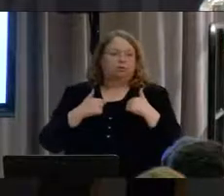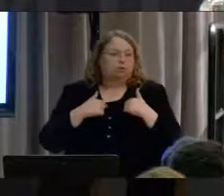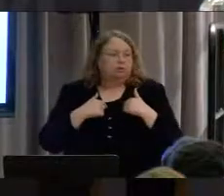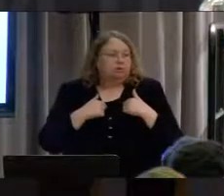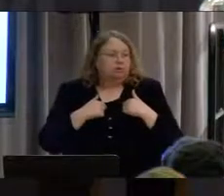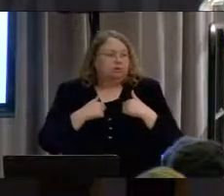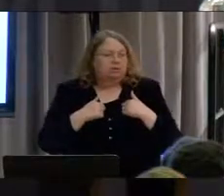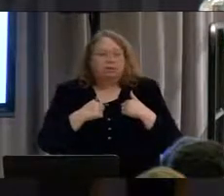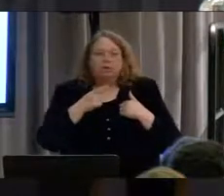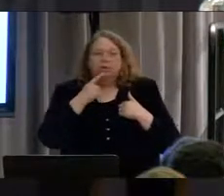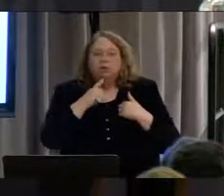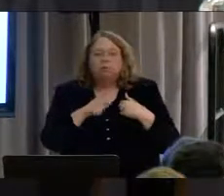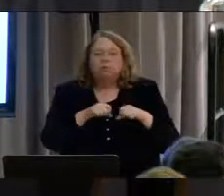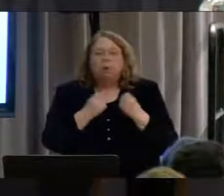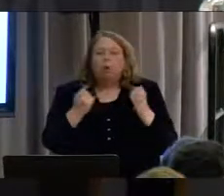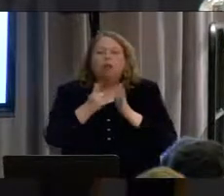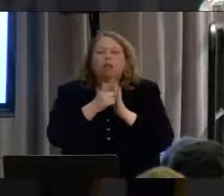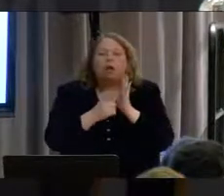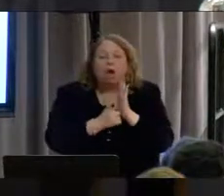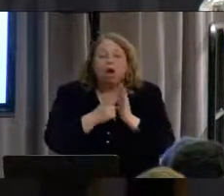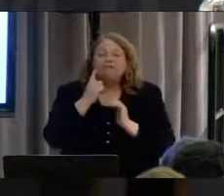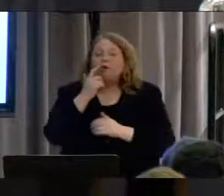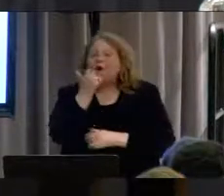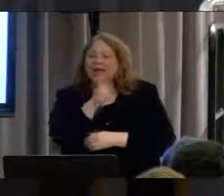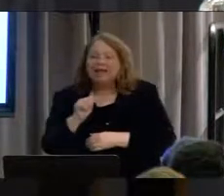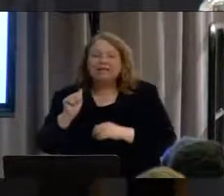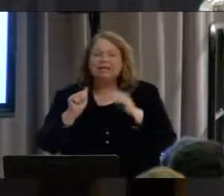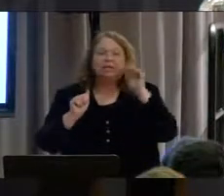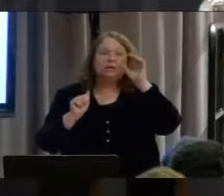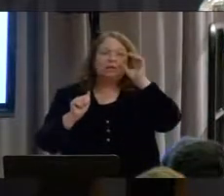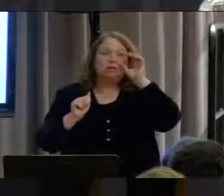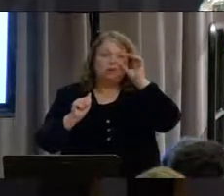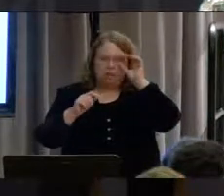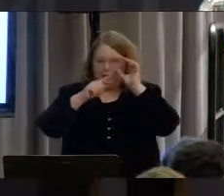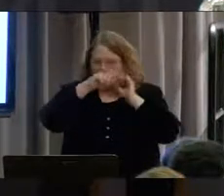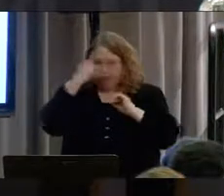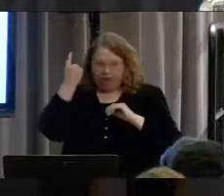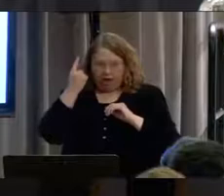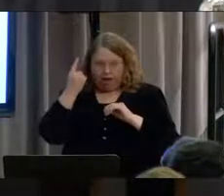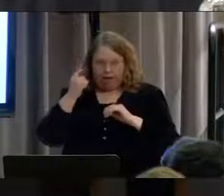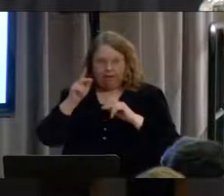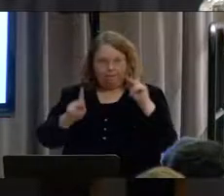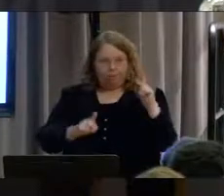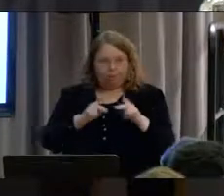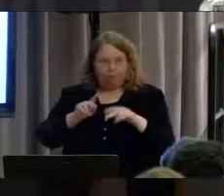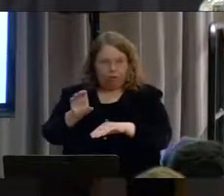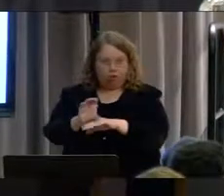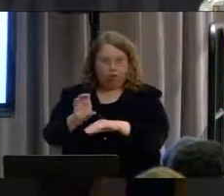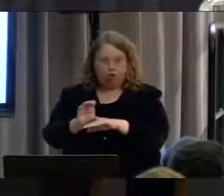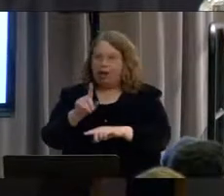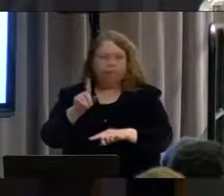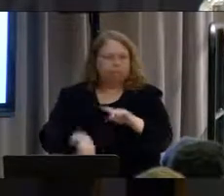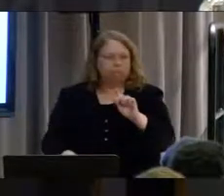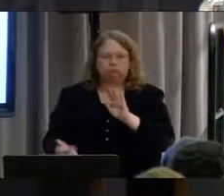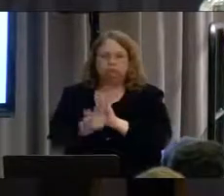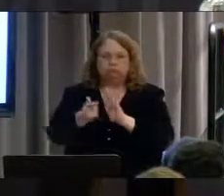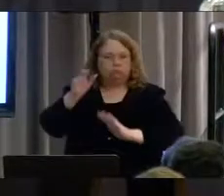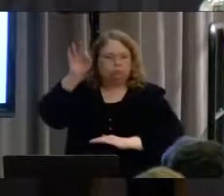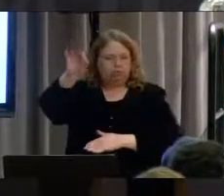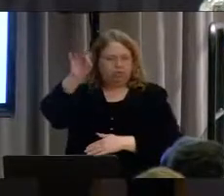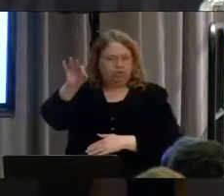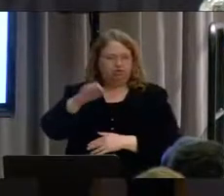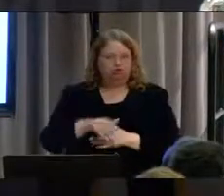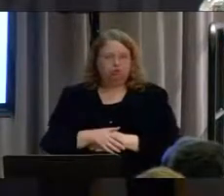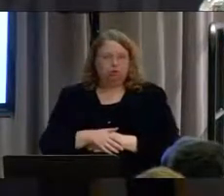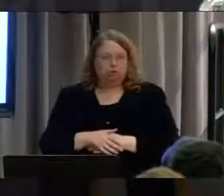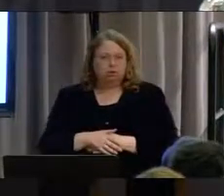was against the law for any of the black congregants to preach. But he said, but we did have some